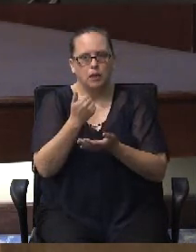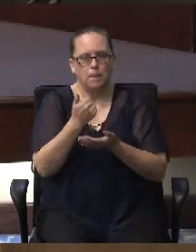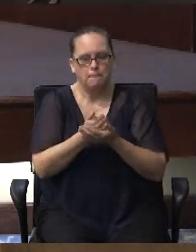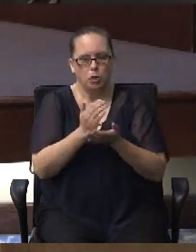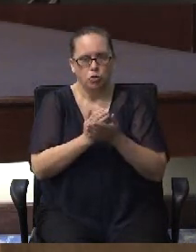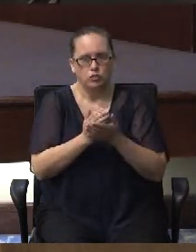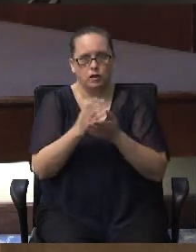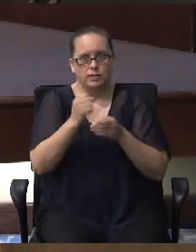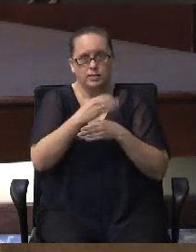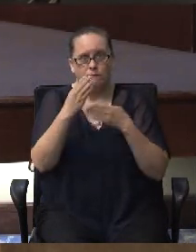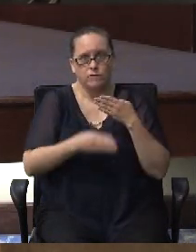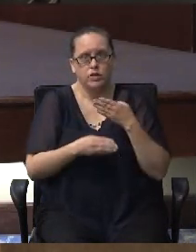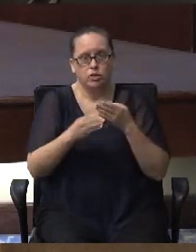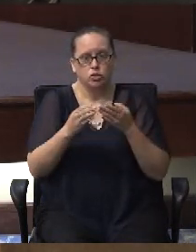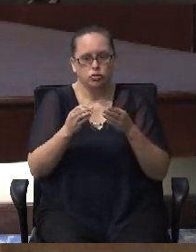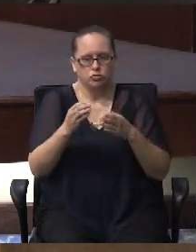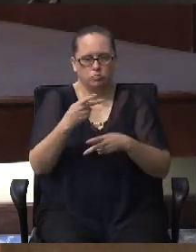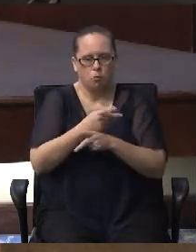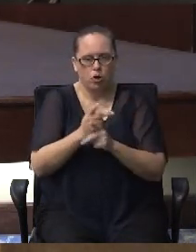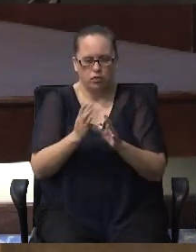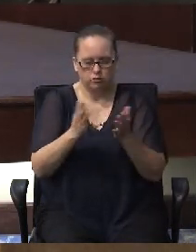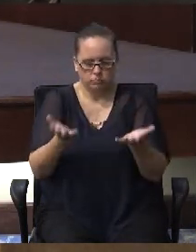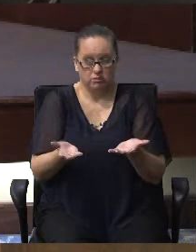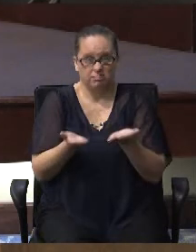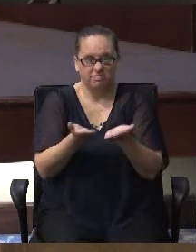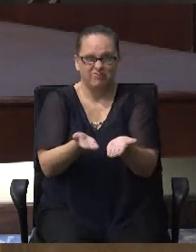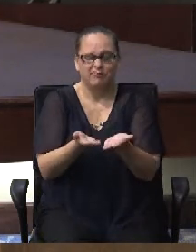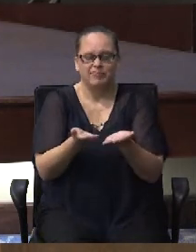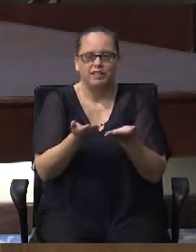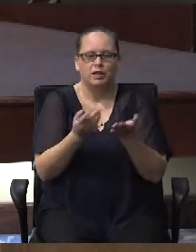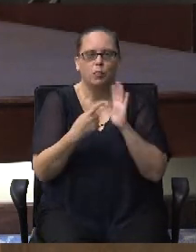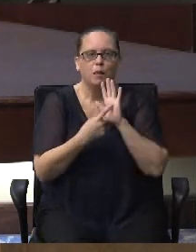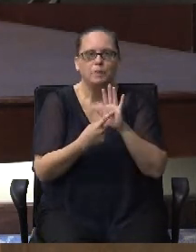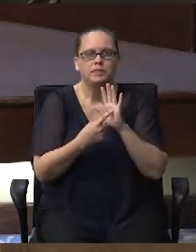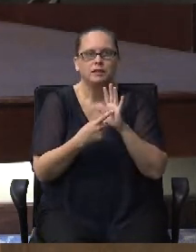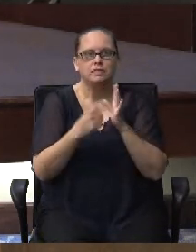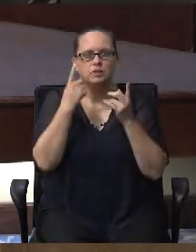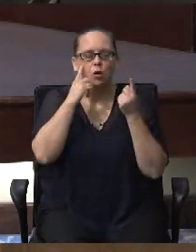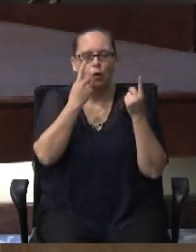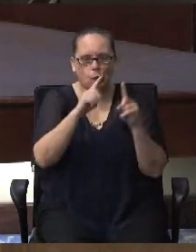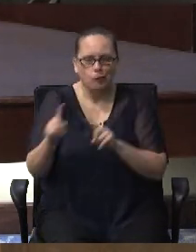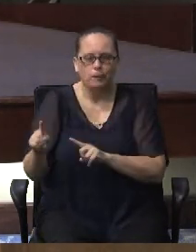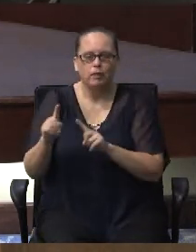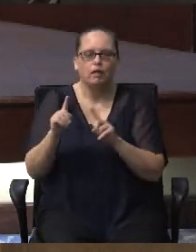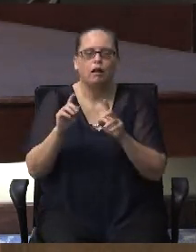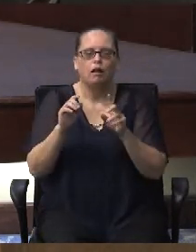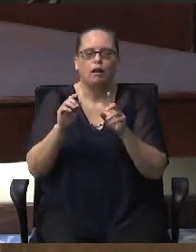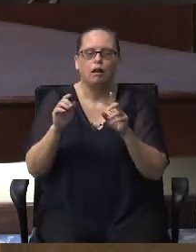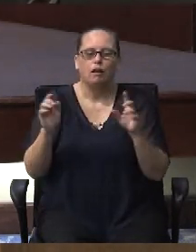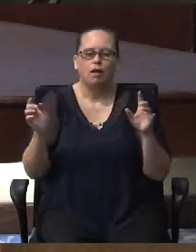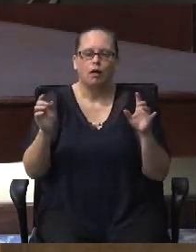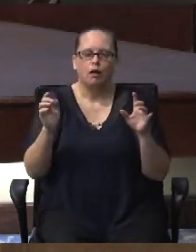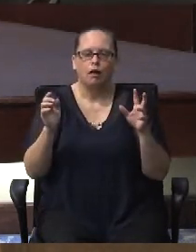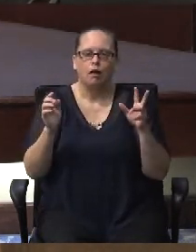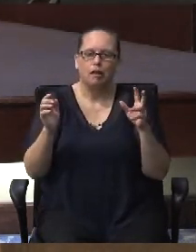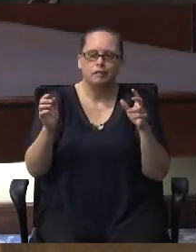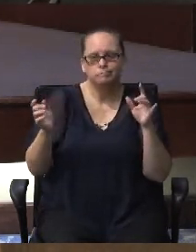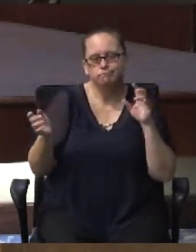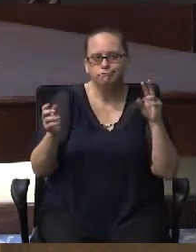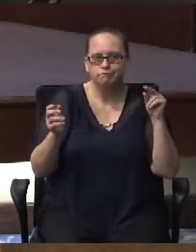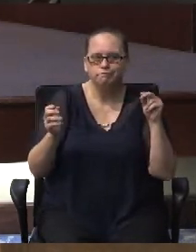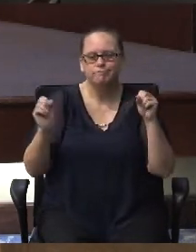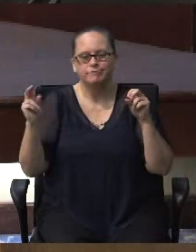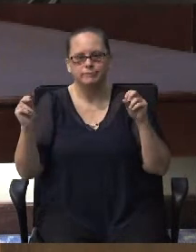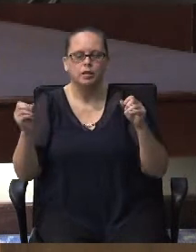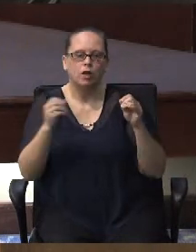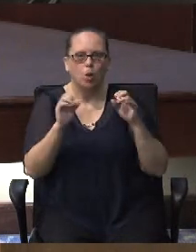as a finished product represents consensus, compromise, hard work, and listening to